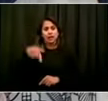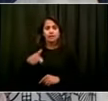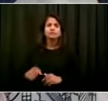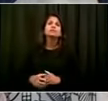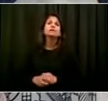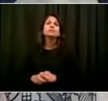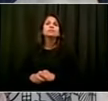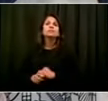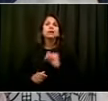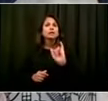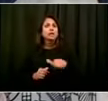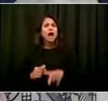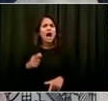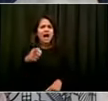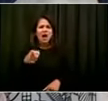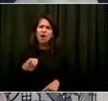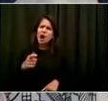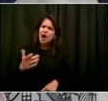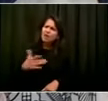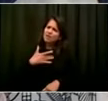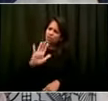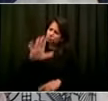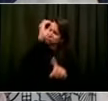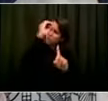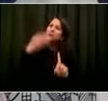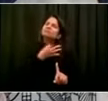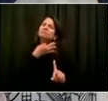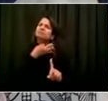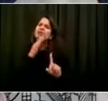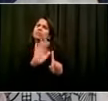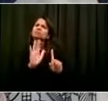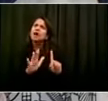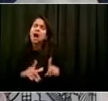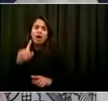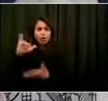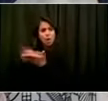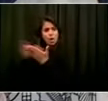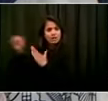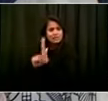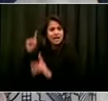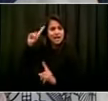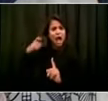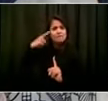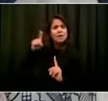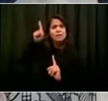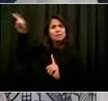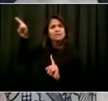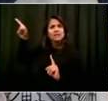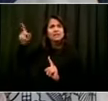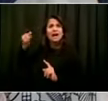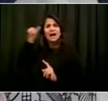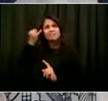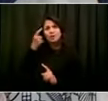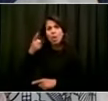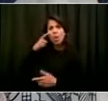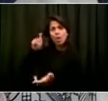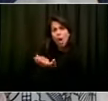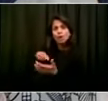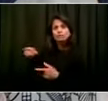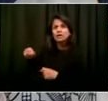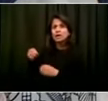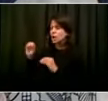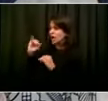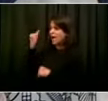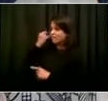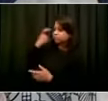period? They've had plenty of education. They've had plenty of warnings. Well, again, that's something that, to me, the